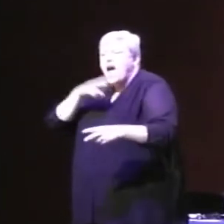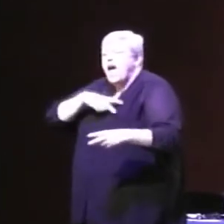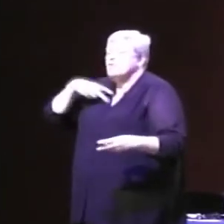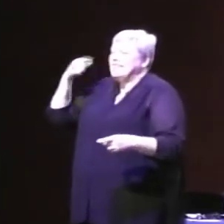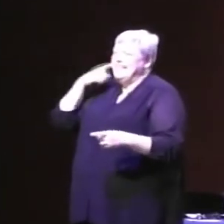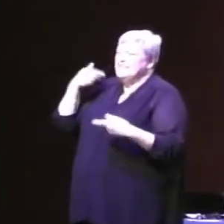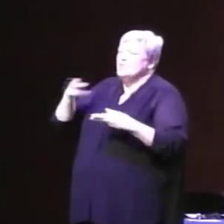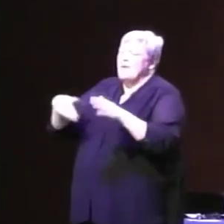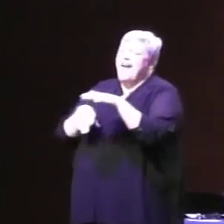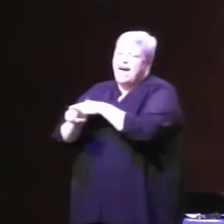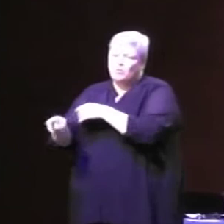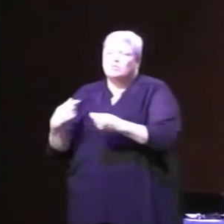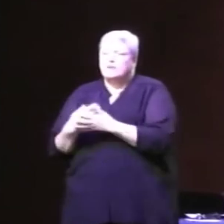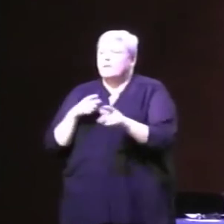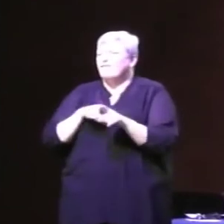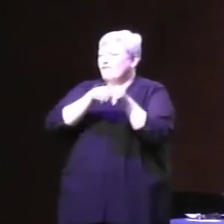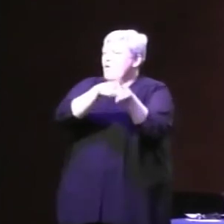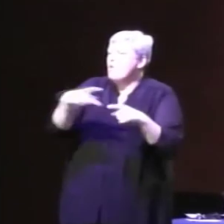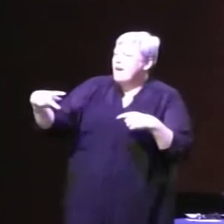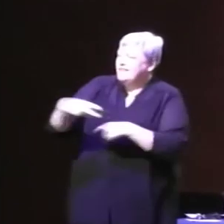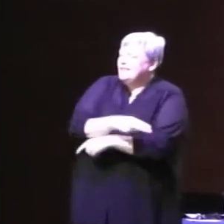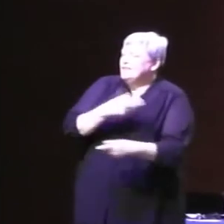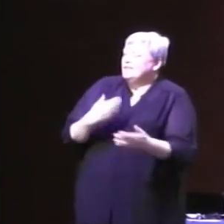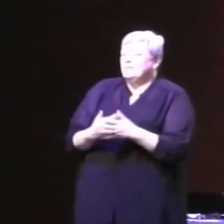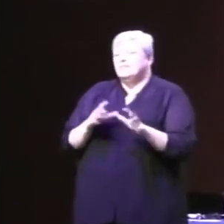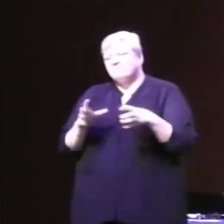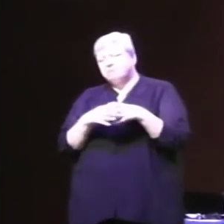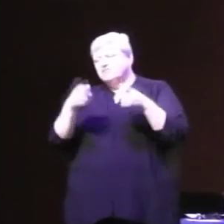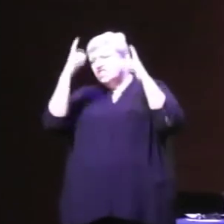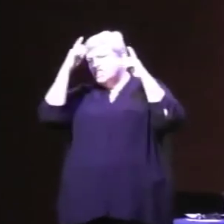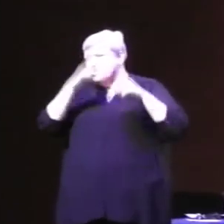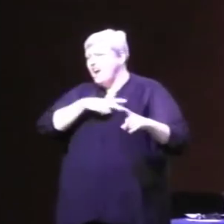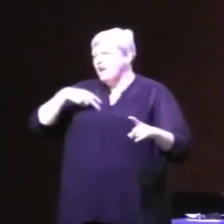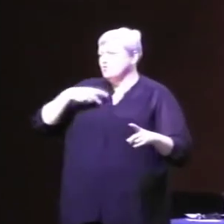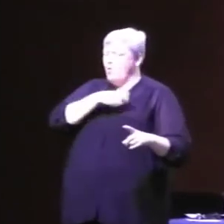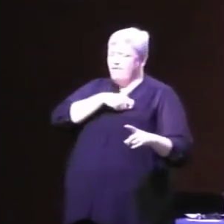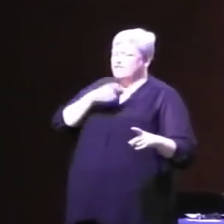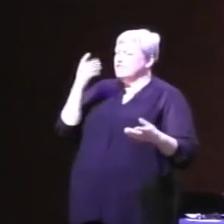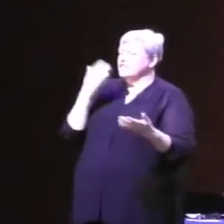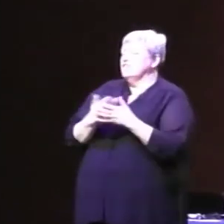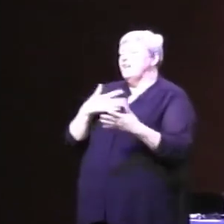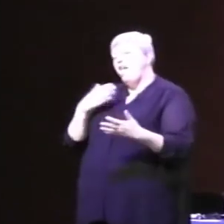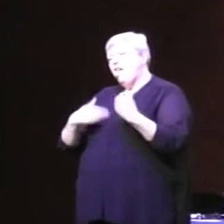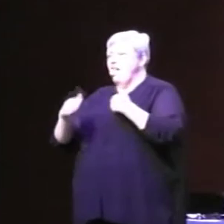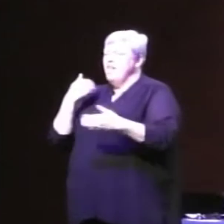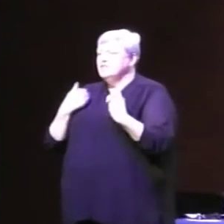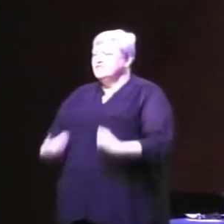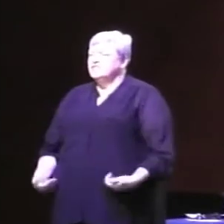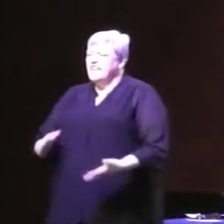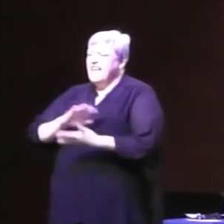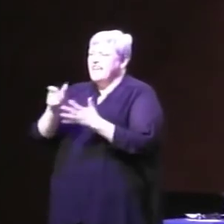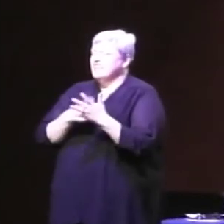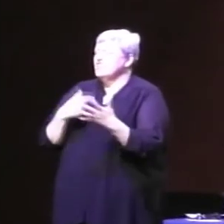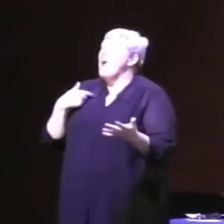the austerity agenda of the small groups of highly paid senior council officers, parroting HR cliches of the need to